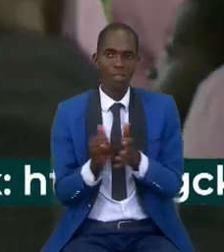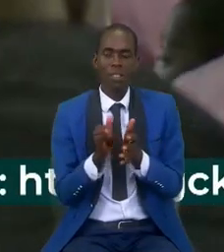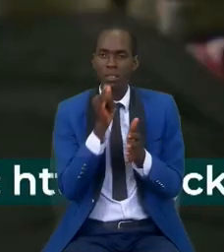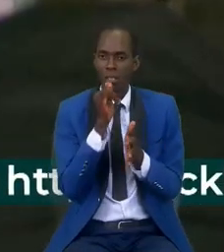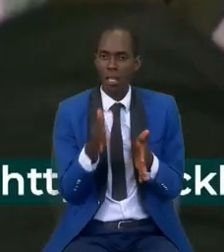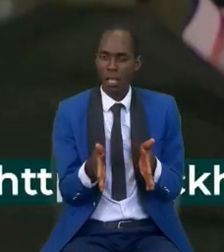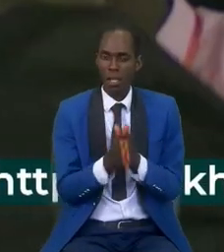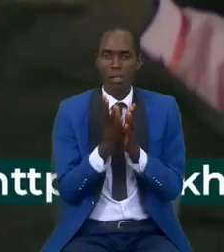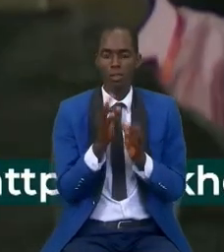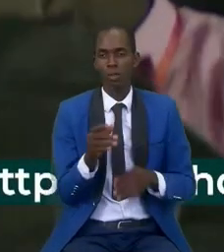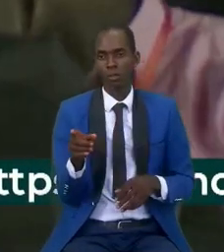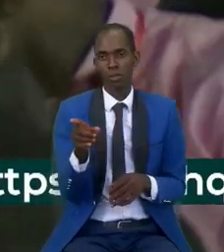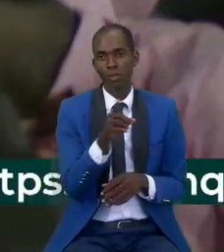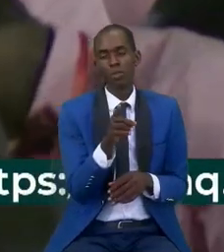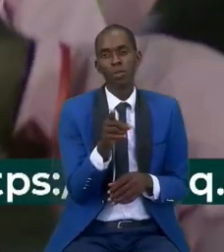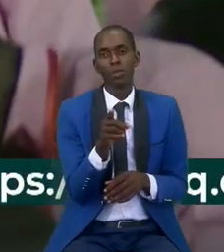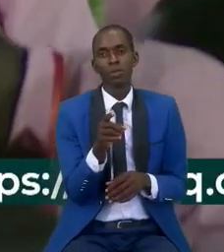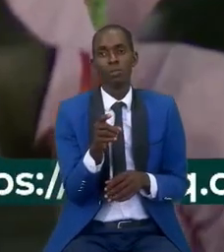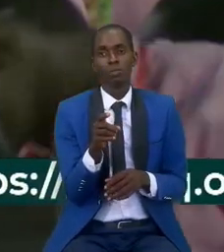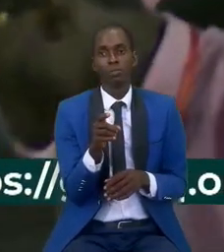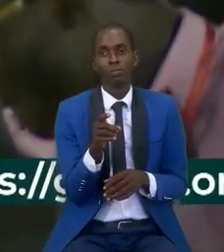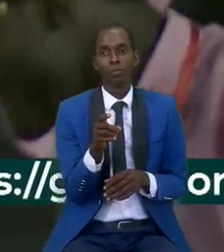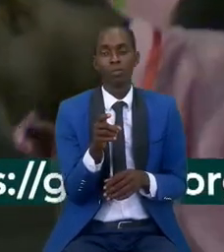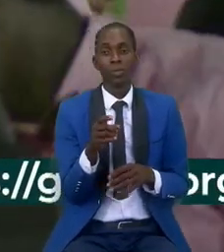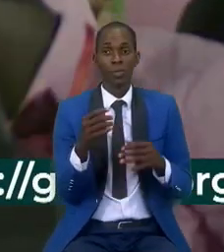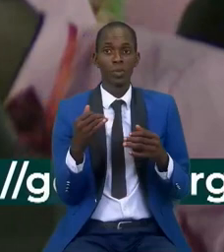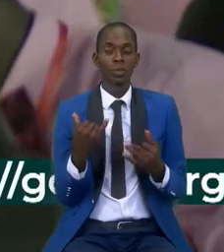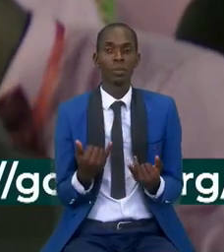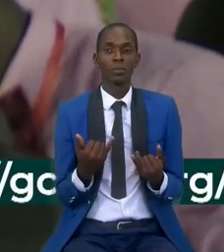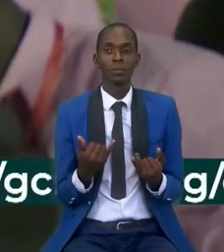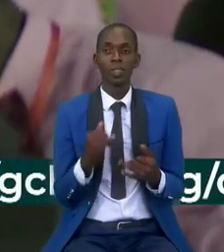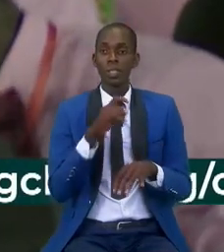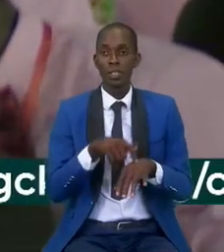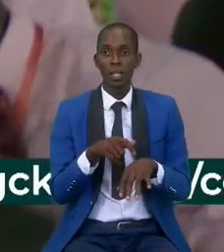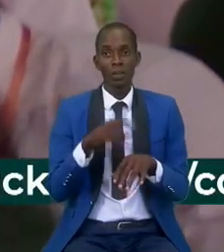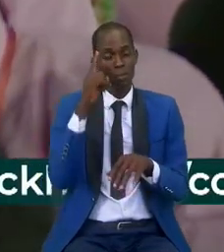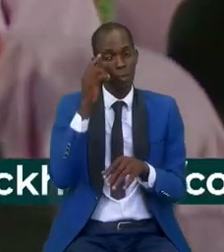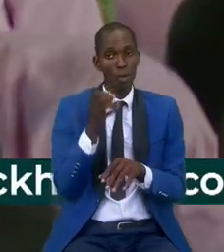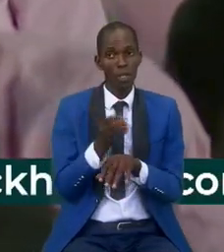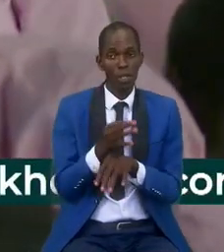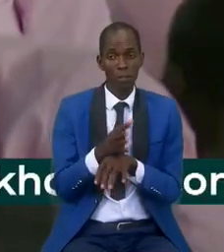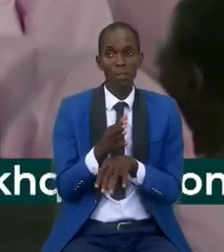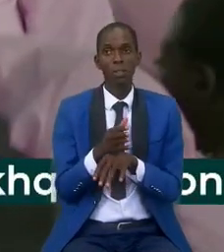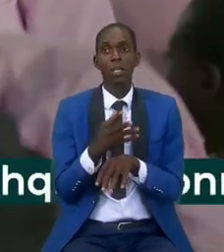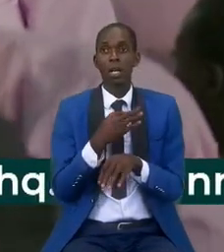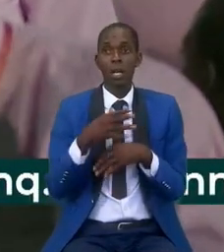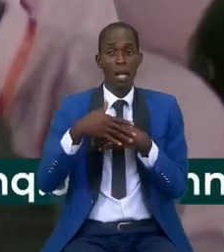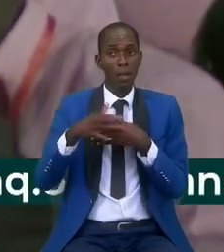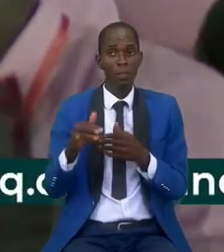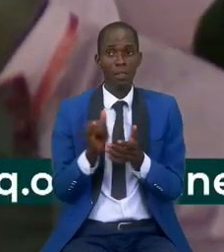counseling and then after that I come back to pray for your guaranteed healing